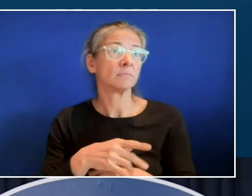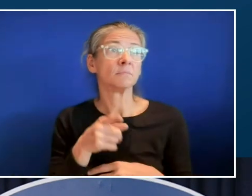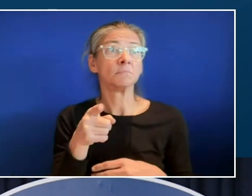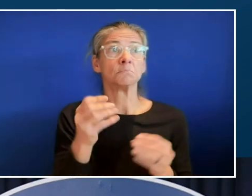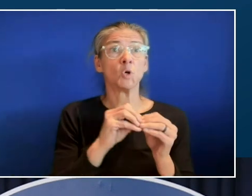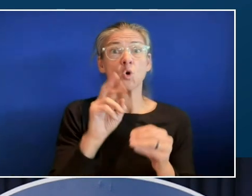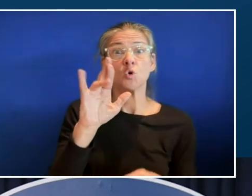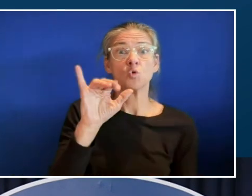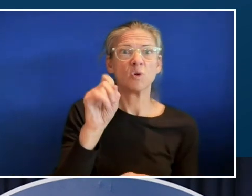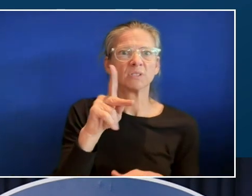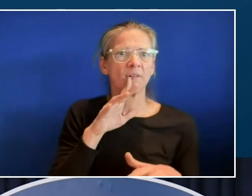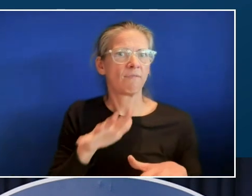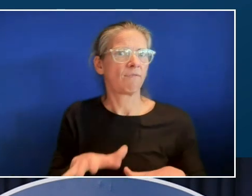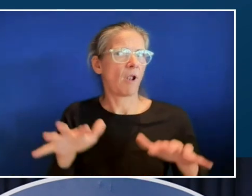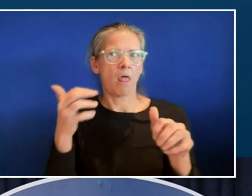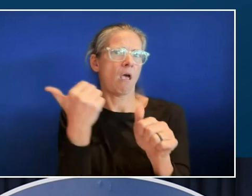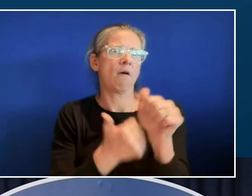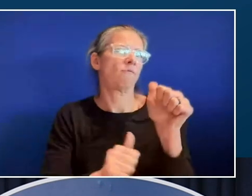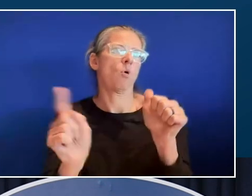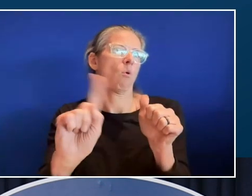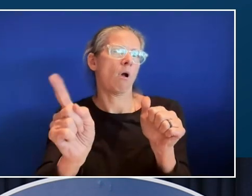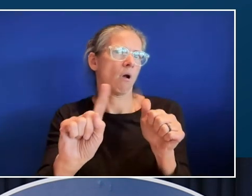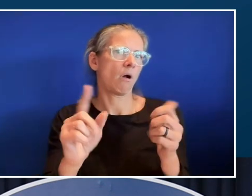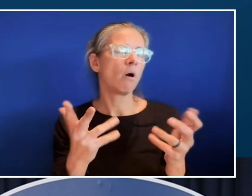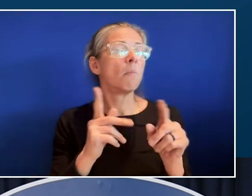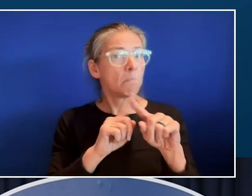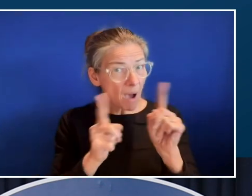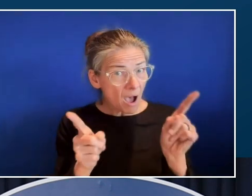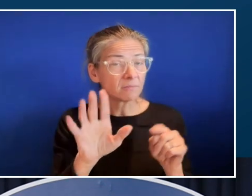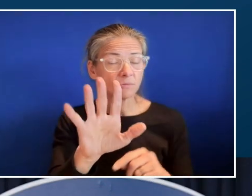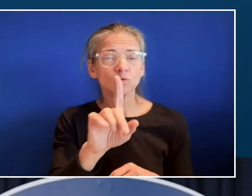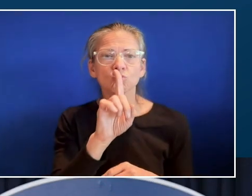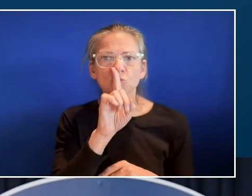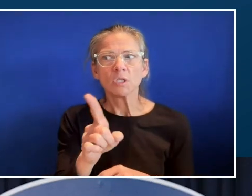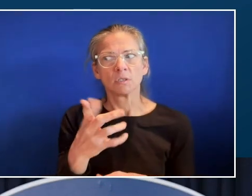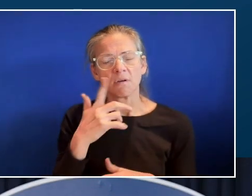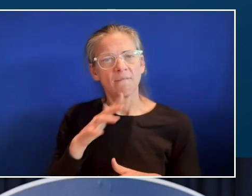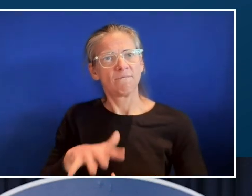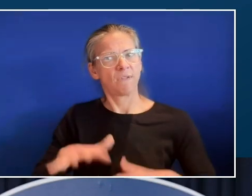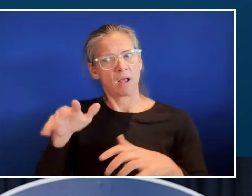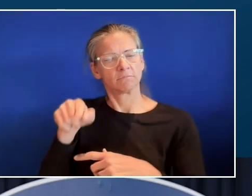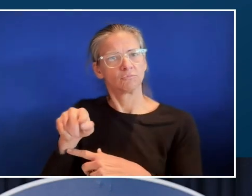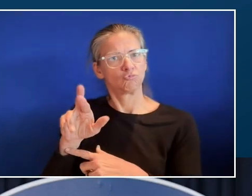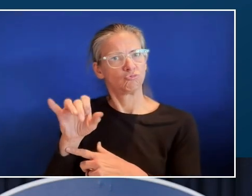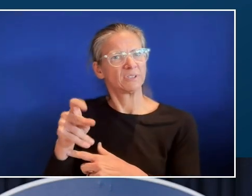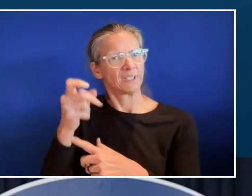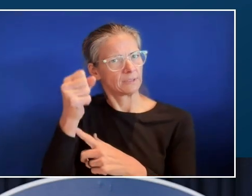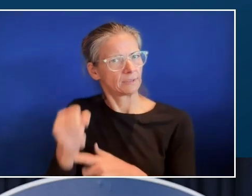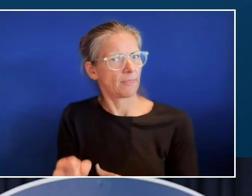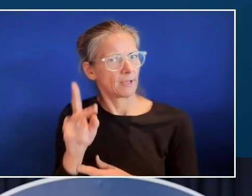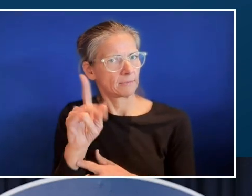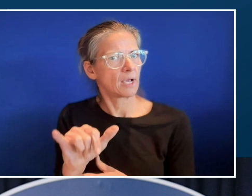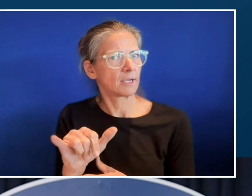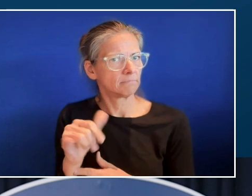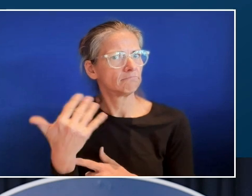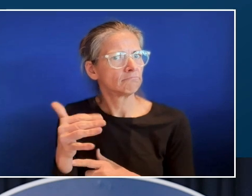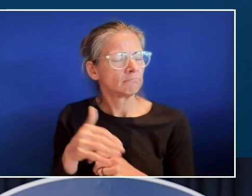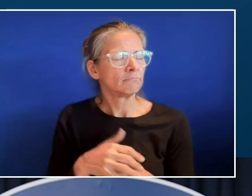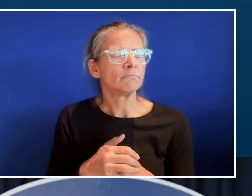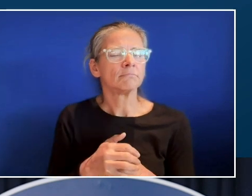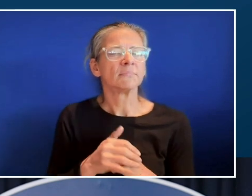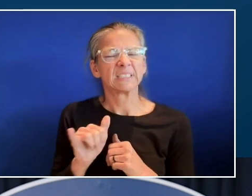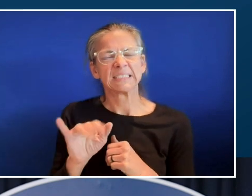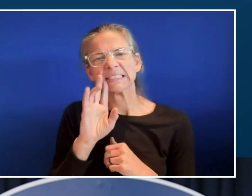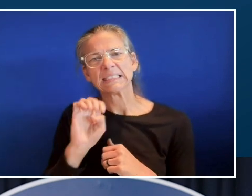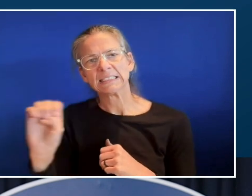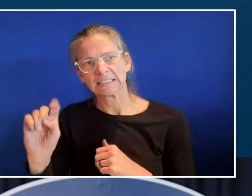which is going to create a risk of flooding everywhere, but it's going to create a real risk of flooding, especially in southern Kentucky. And